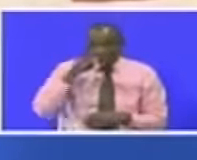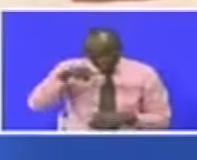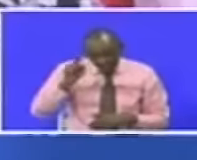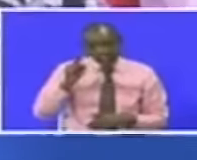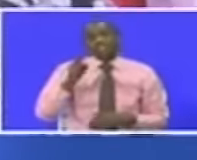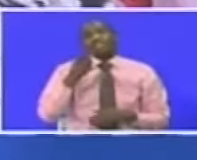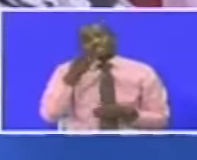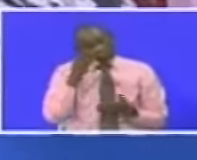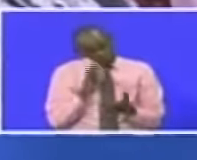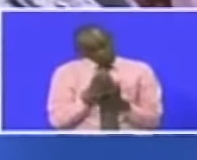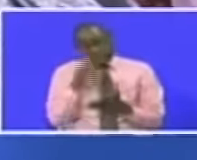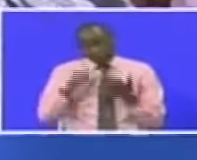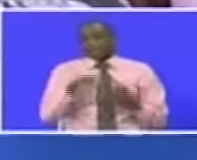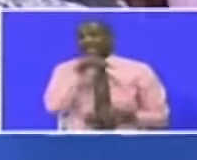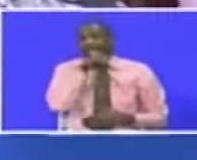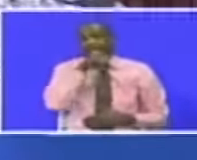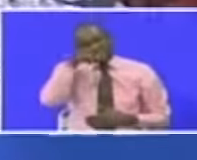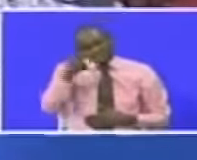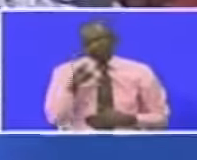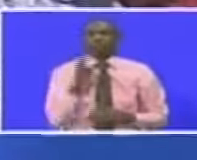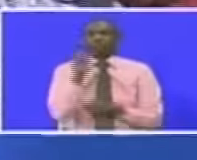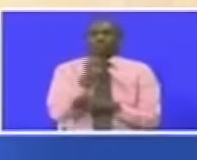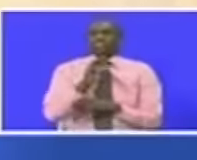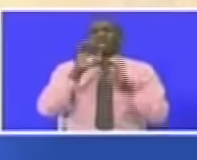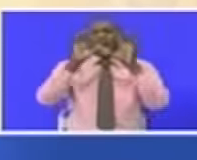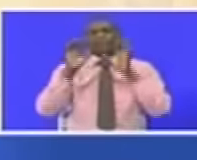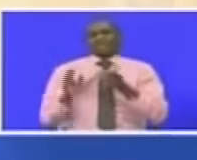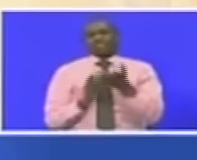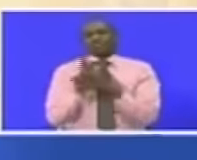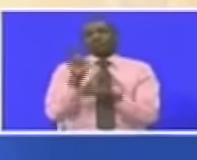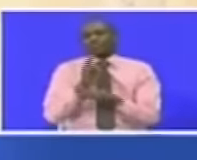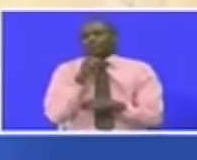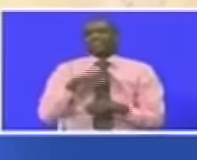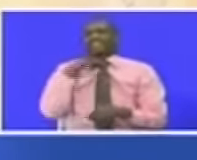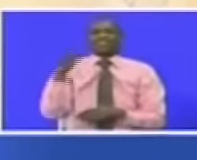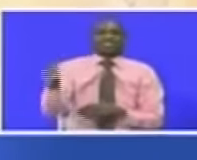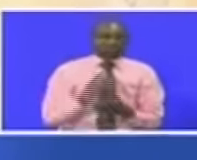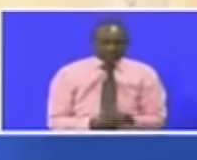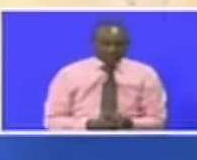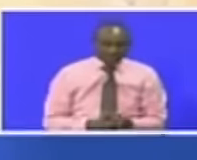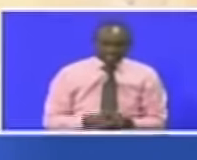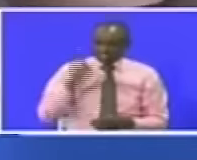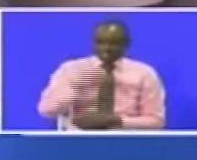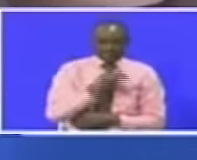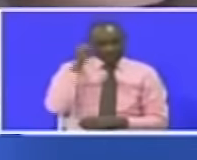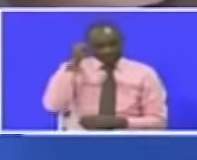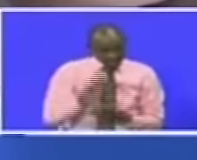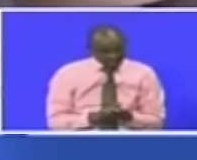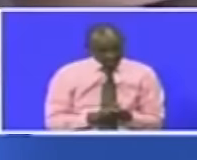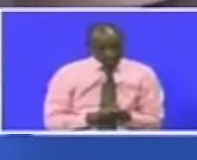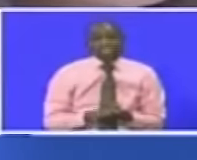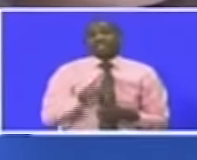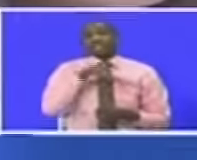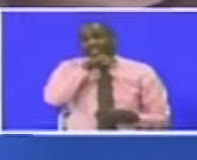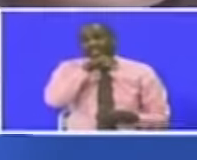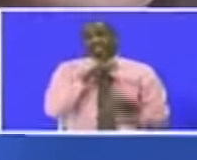who have accused Raila of seeking cheap publicity over the murder. That notwithstanding, the COD leader termed